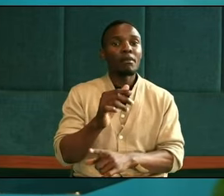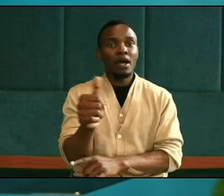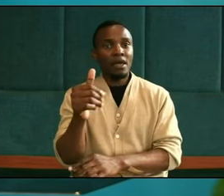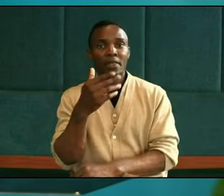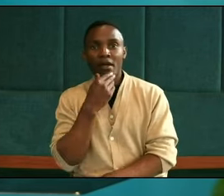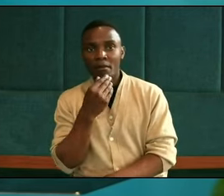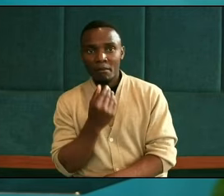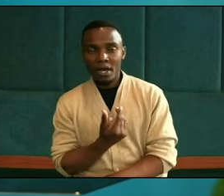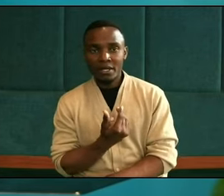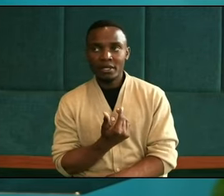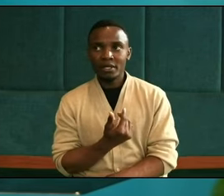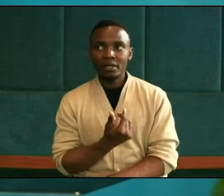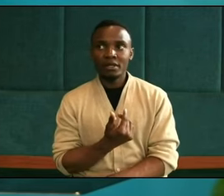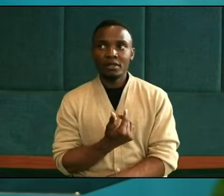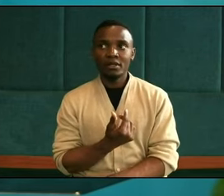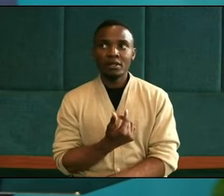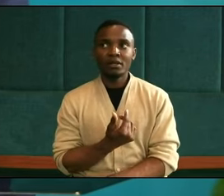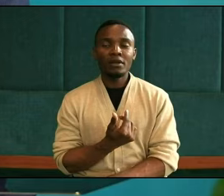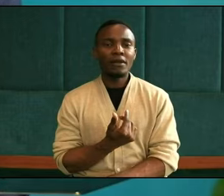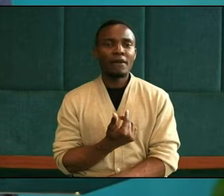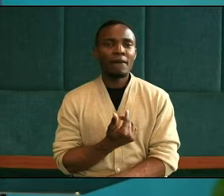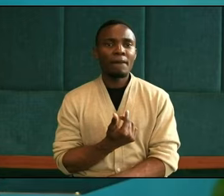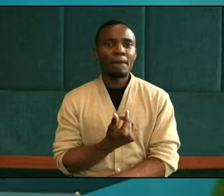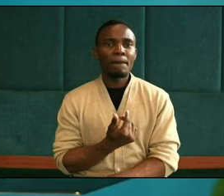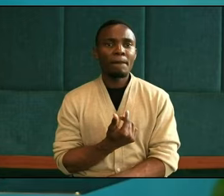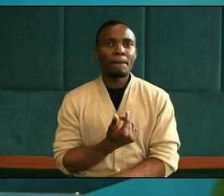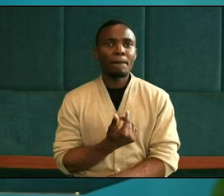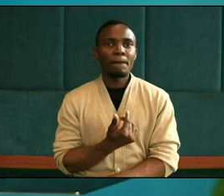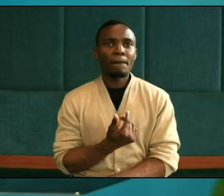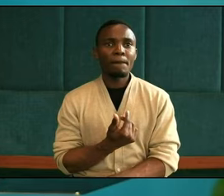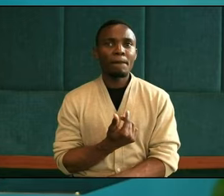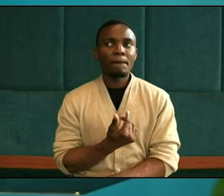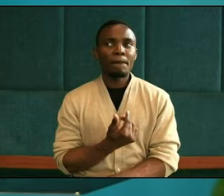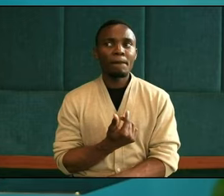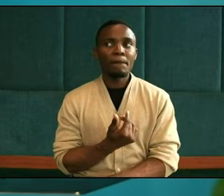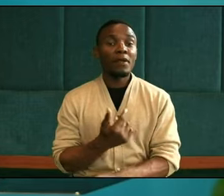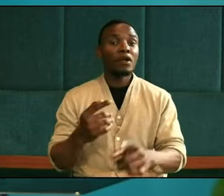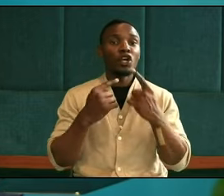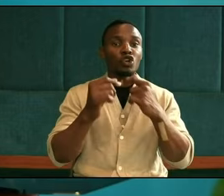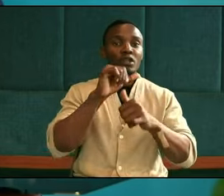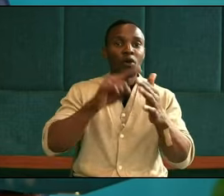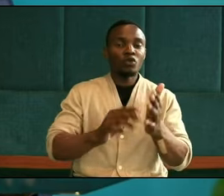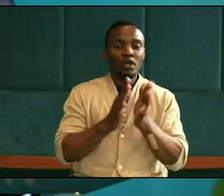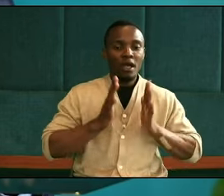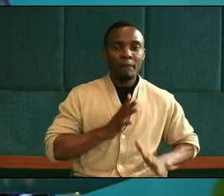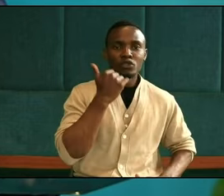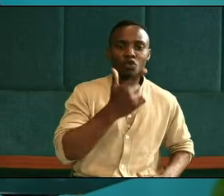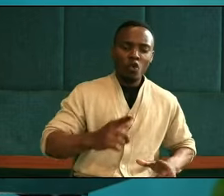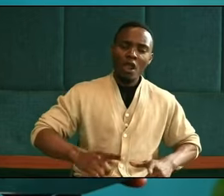about the Rosetto family in southern Italy, who also live much longer than anyone